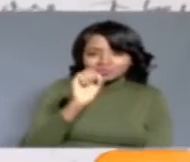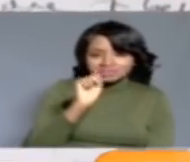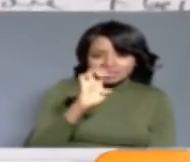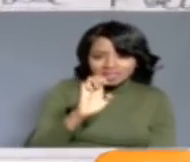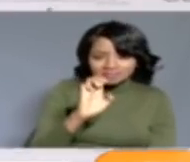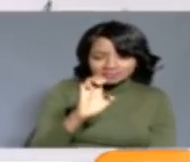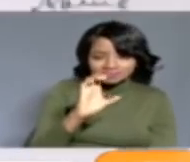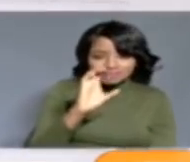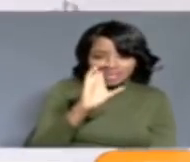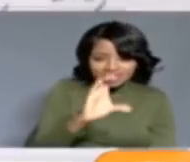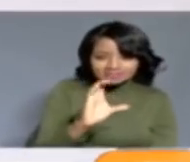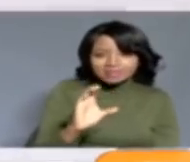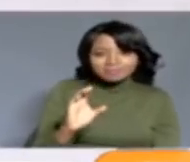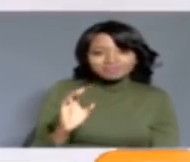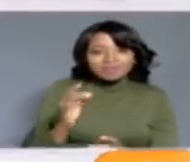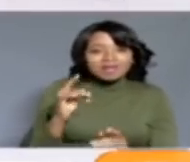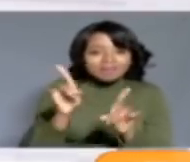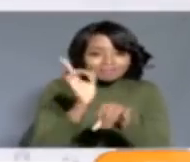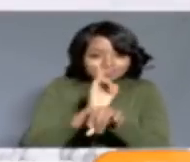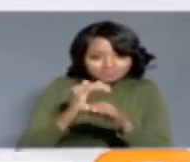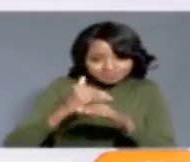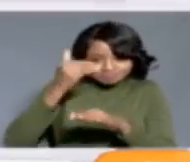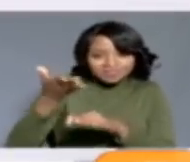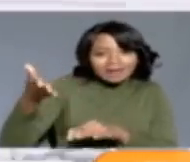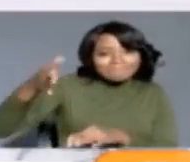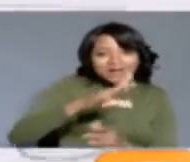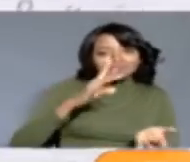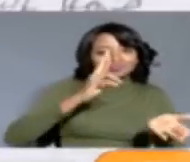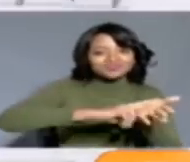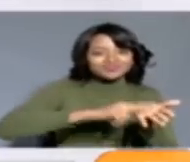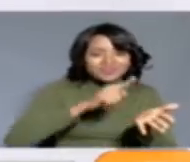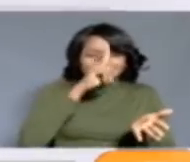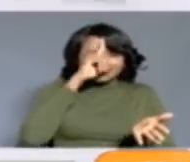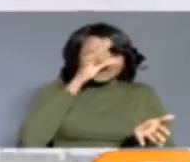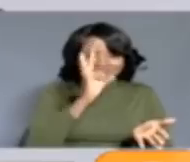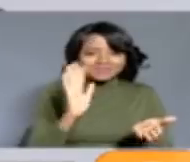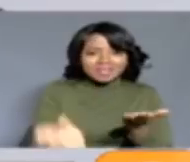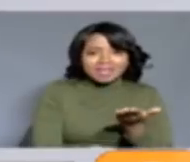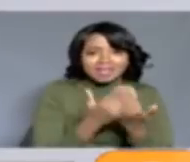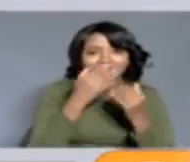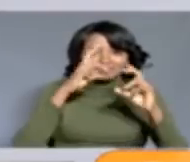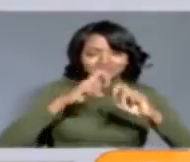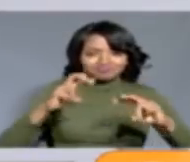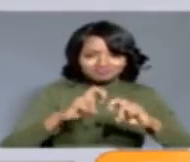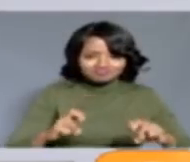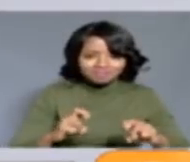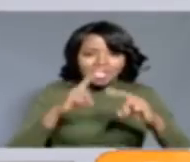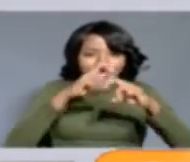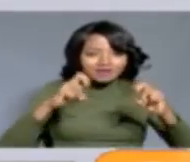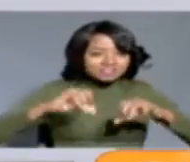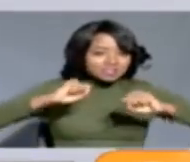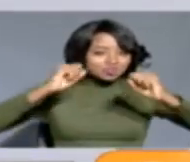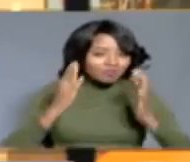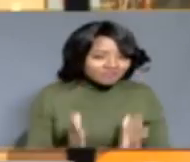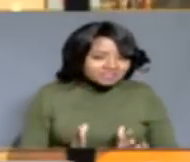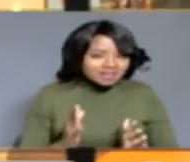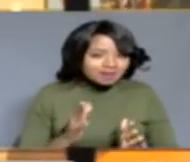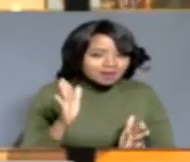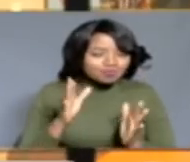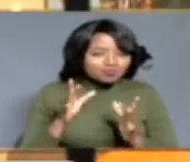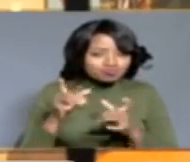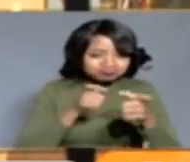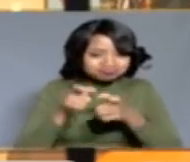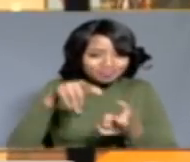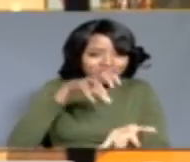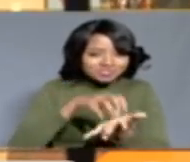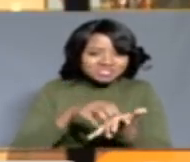time. Minutes later, they were called back to record what would be crucial for the investigation. Investigating officer mwenye kuna hiyo kesi